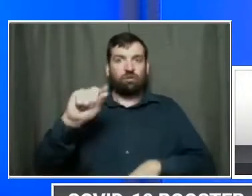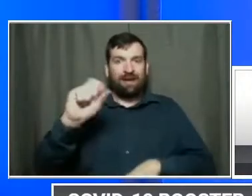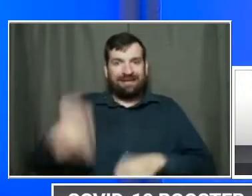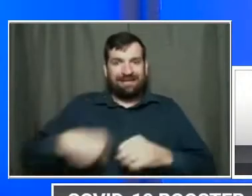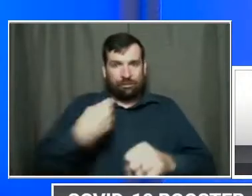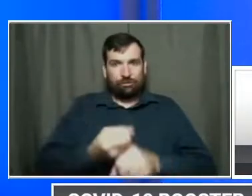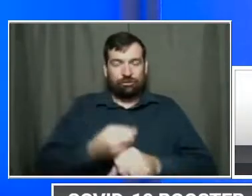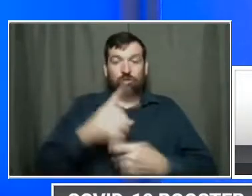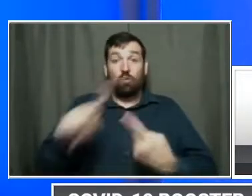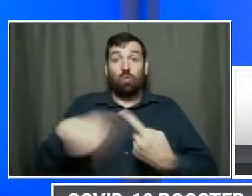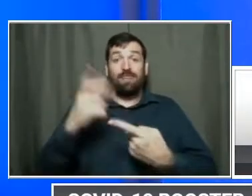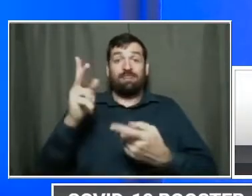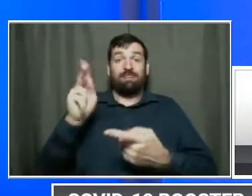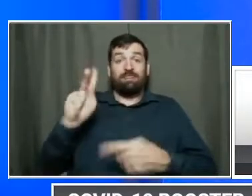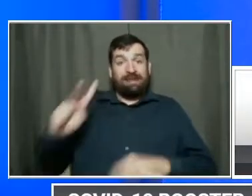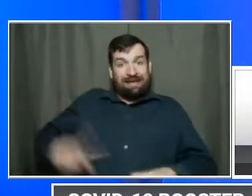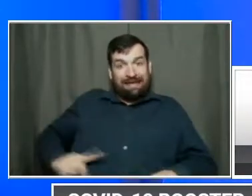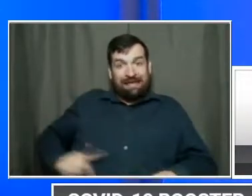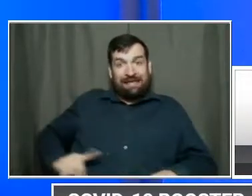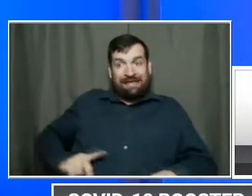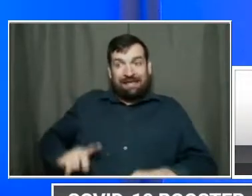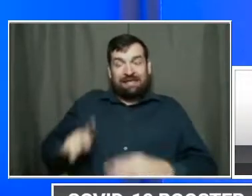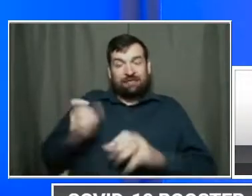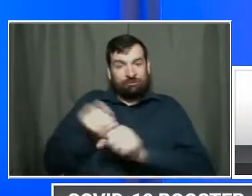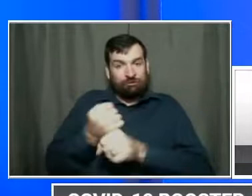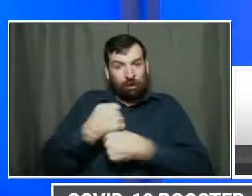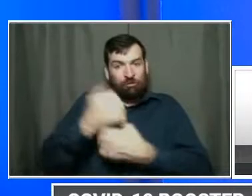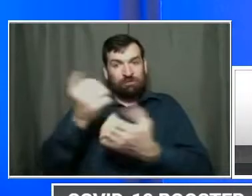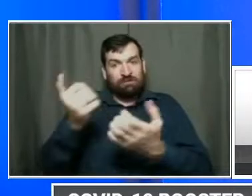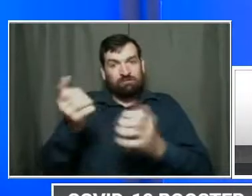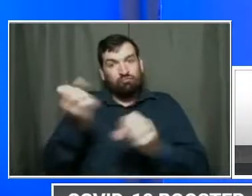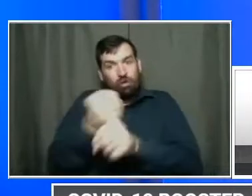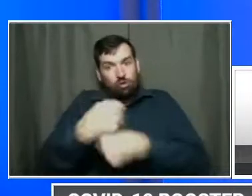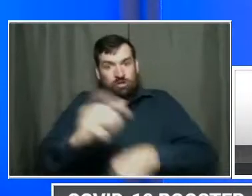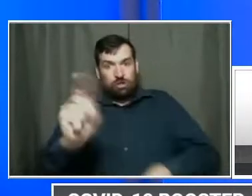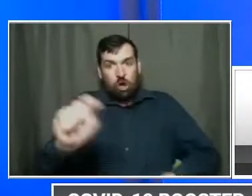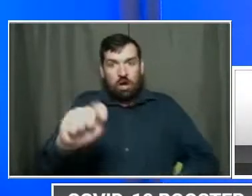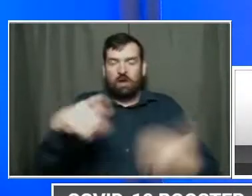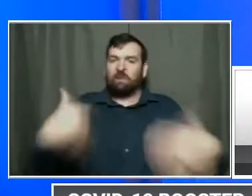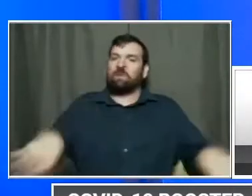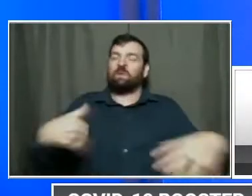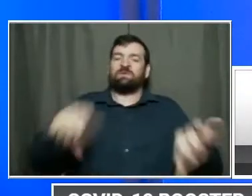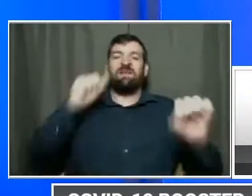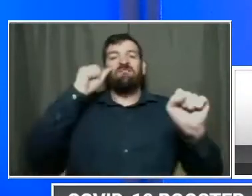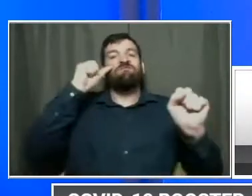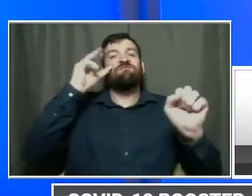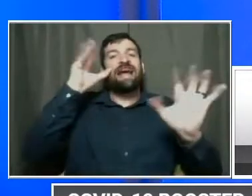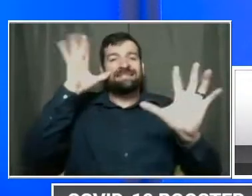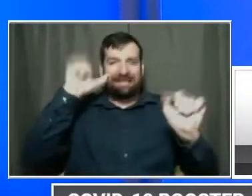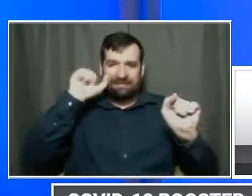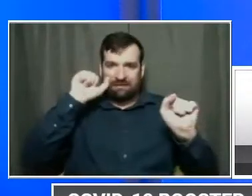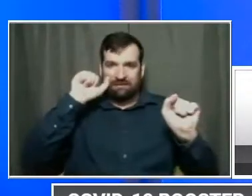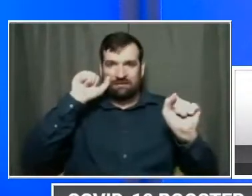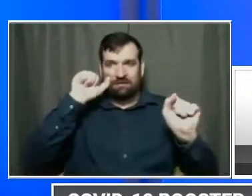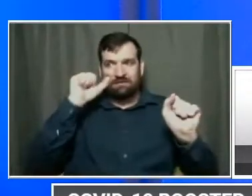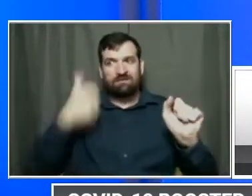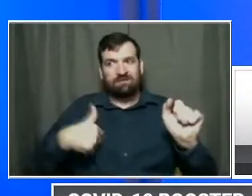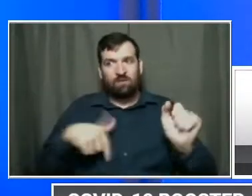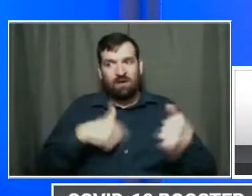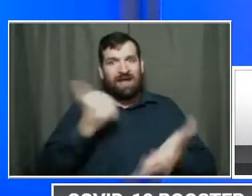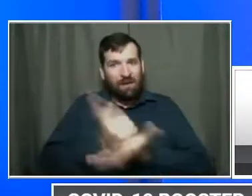kidney starts making urine, it's still fantastic. And we know that it's one of those things that we are helping people,